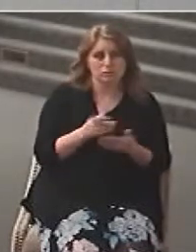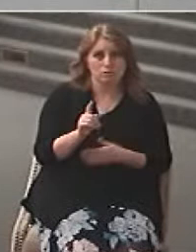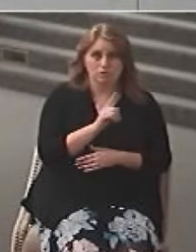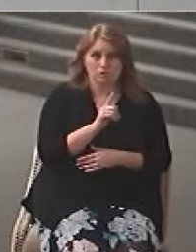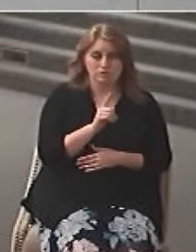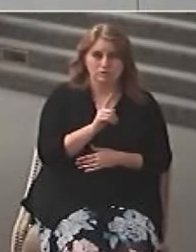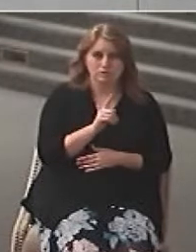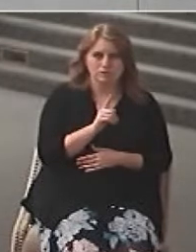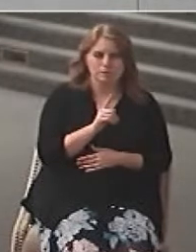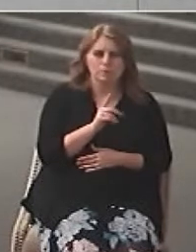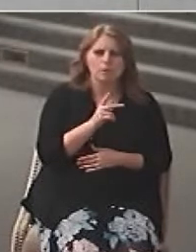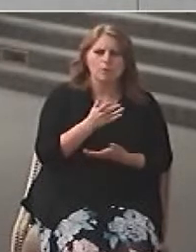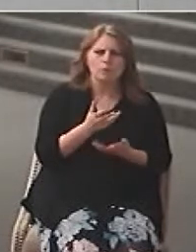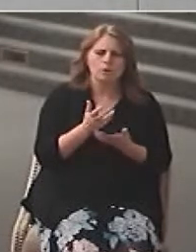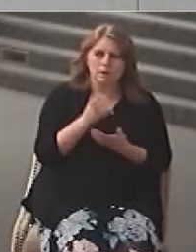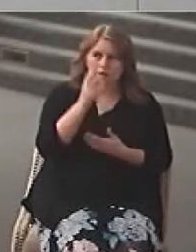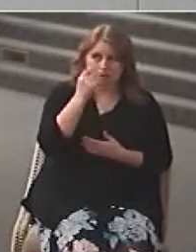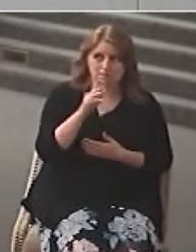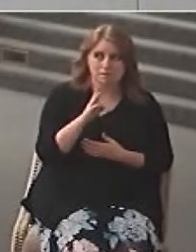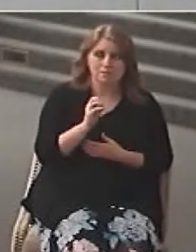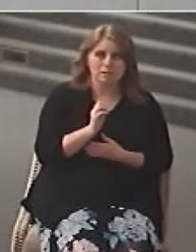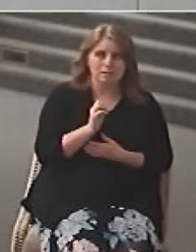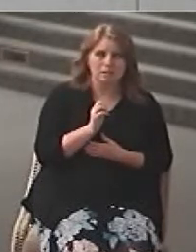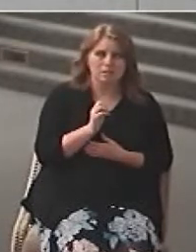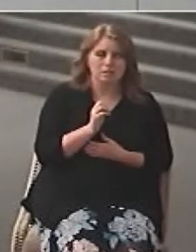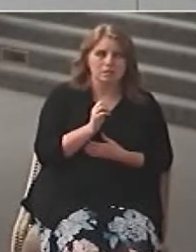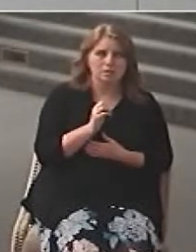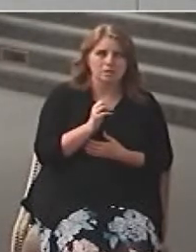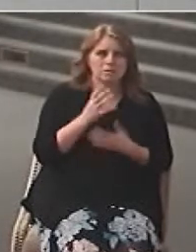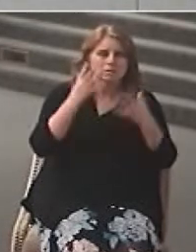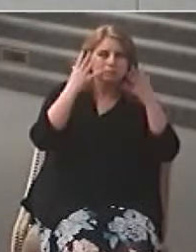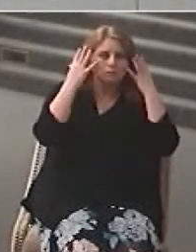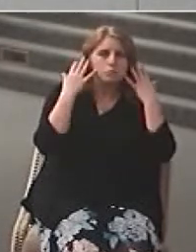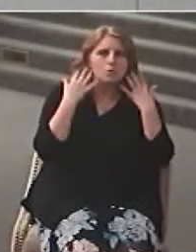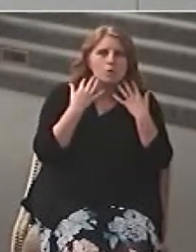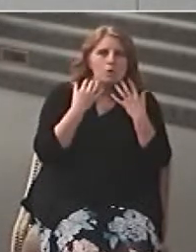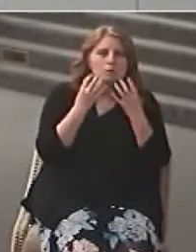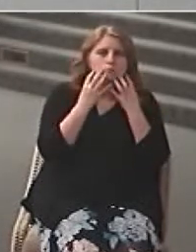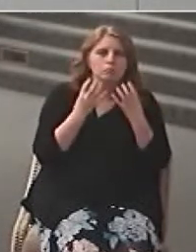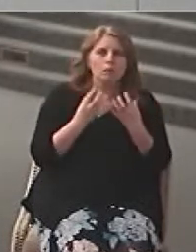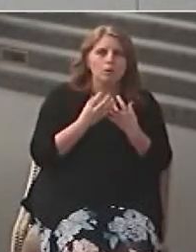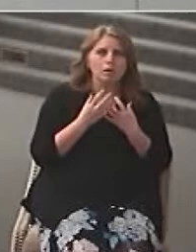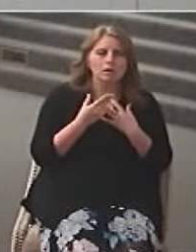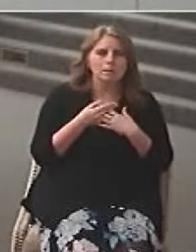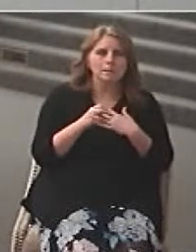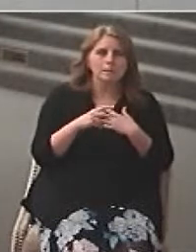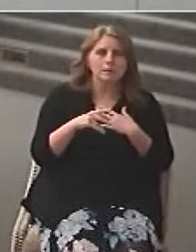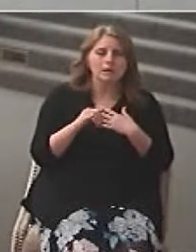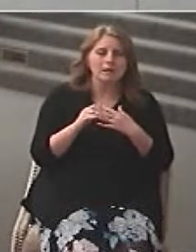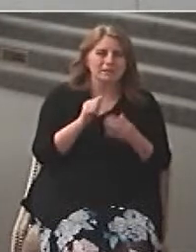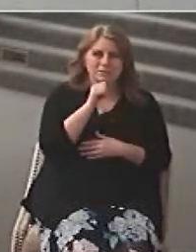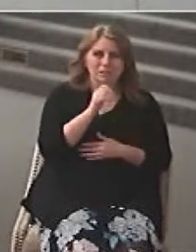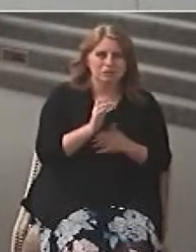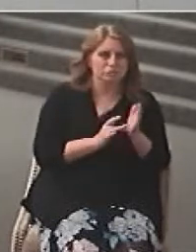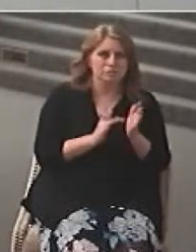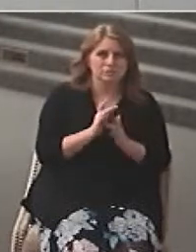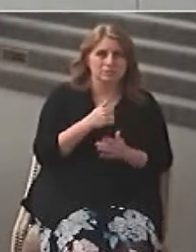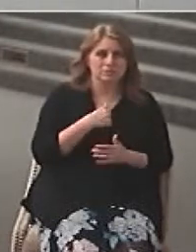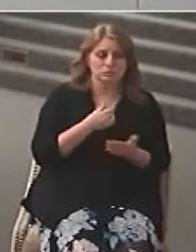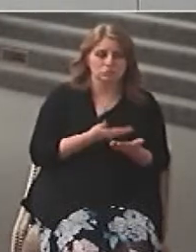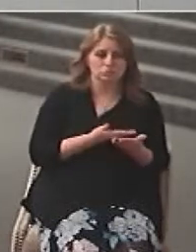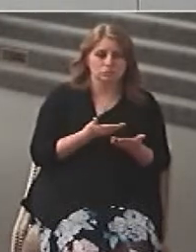that want Him to be a long-haired and a beard-looking hippie. Okay? That's not the Jesus that I